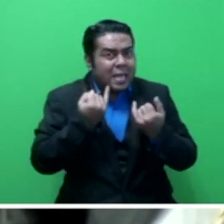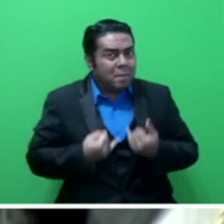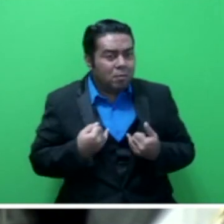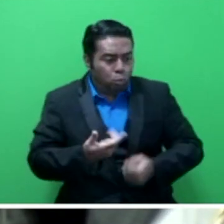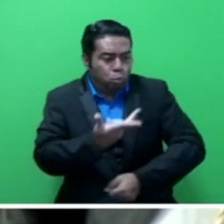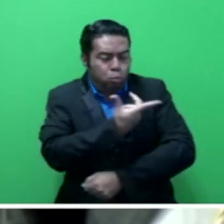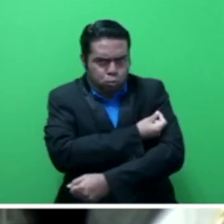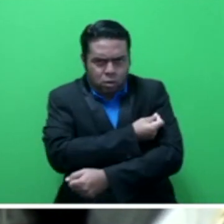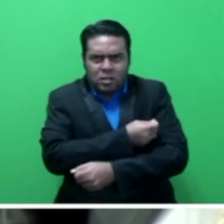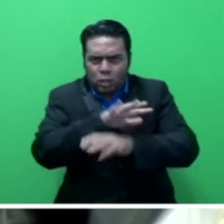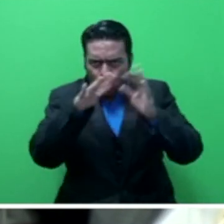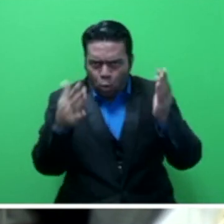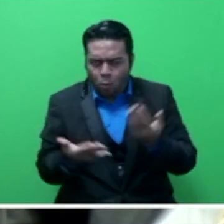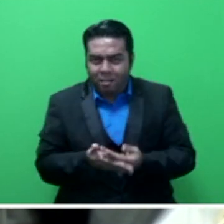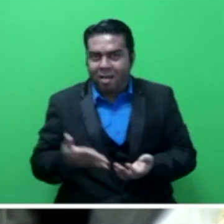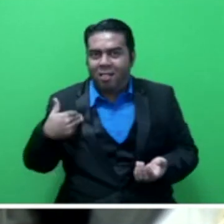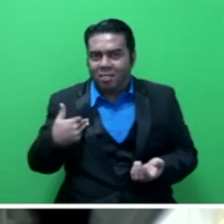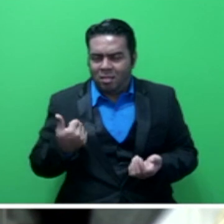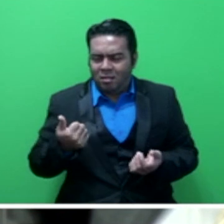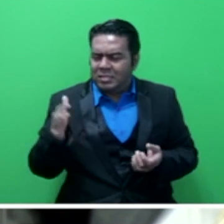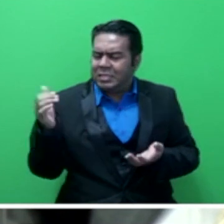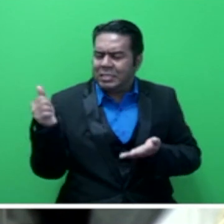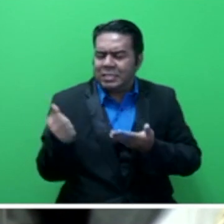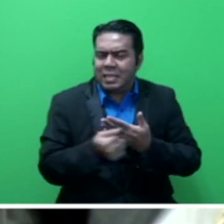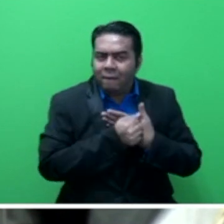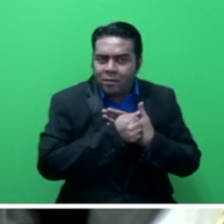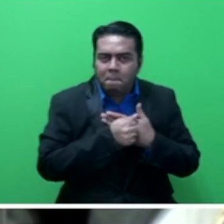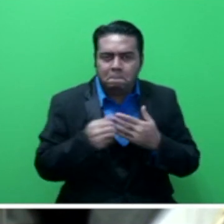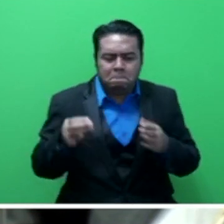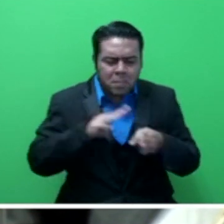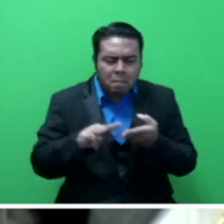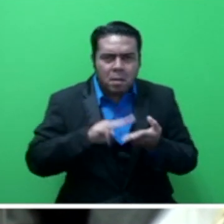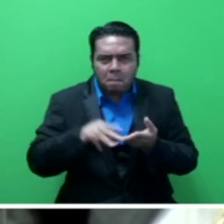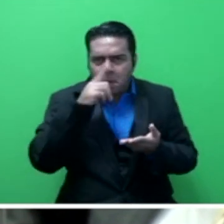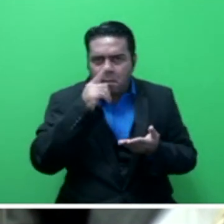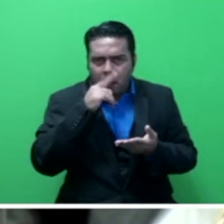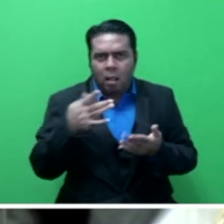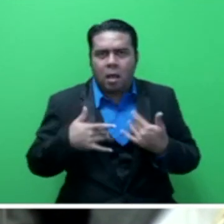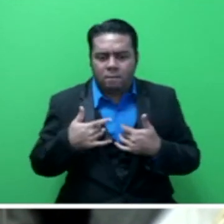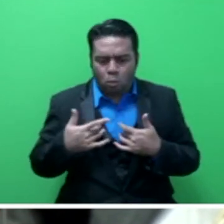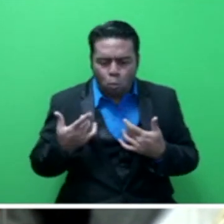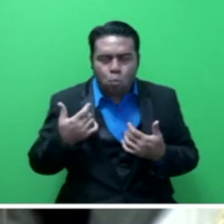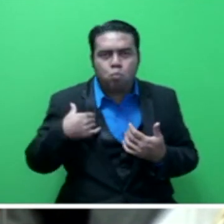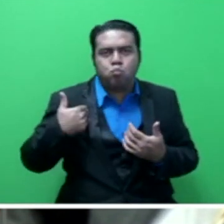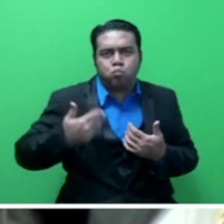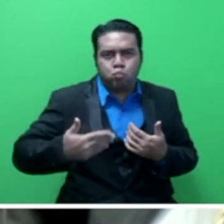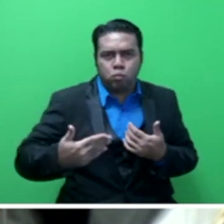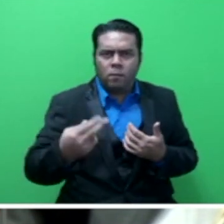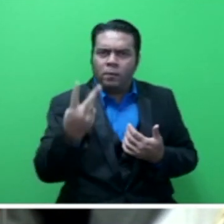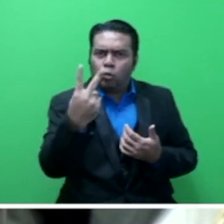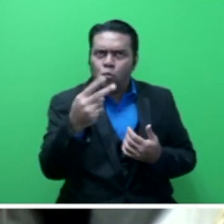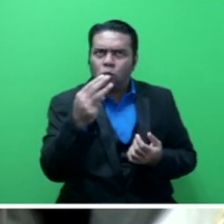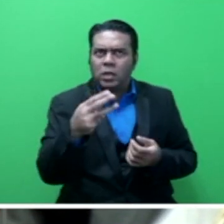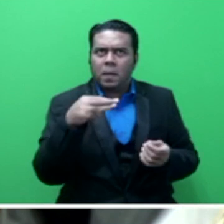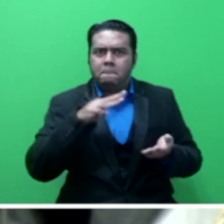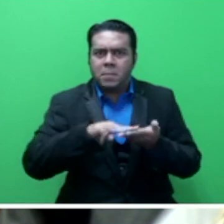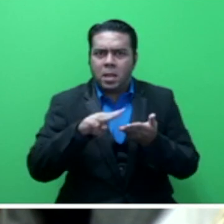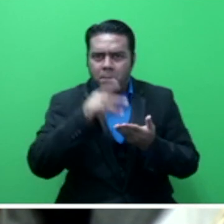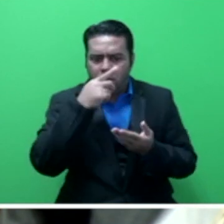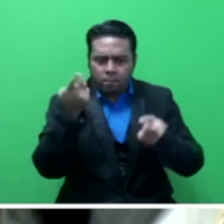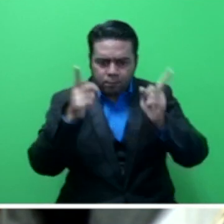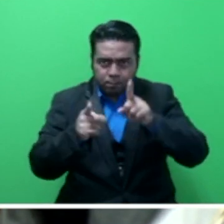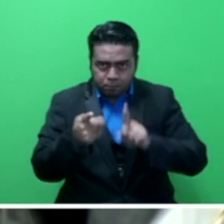development success story, saving millions of lives every year. Currently, 2 to 3 million deaths